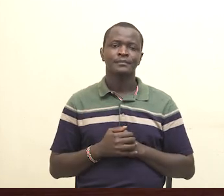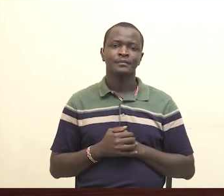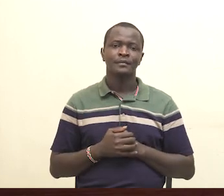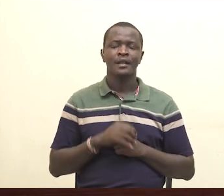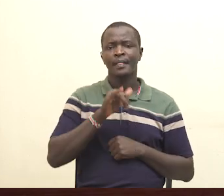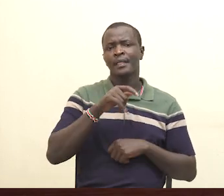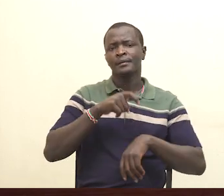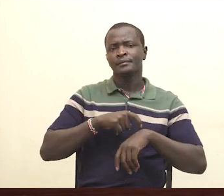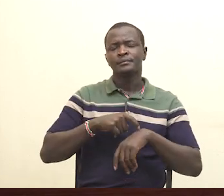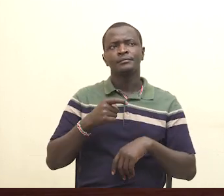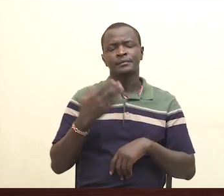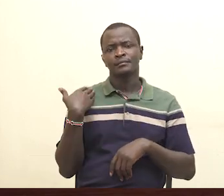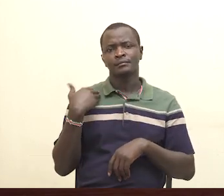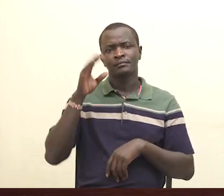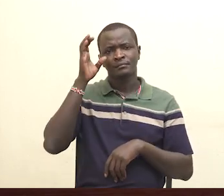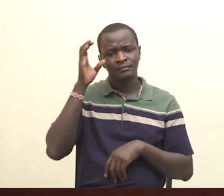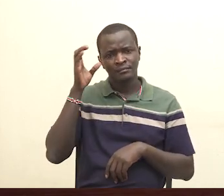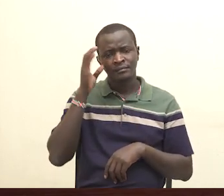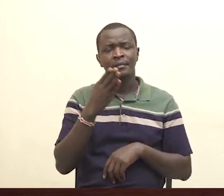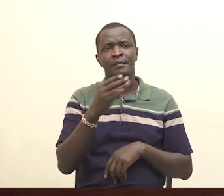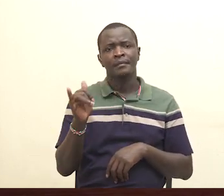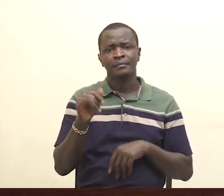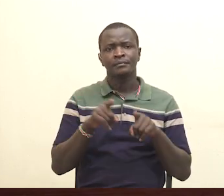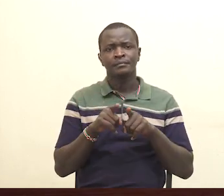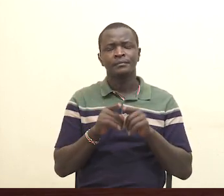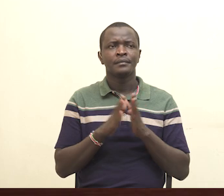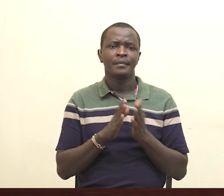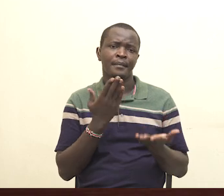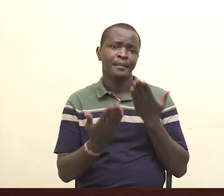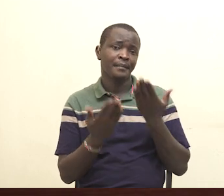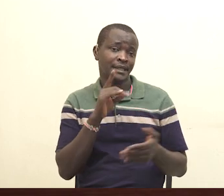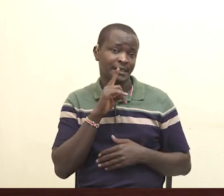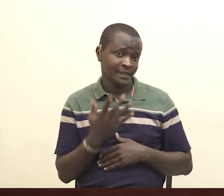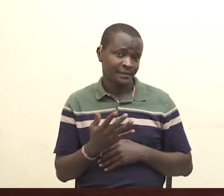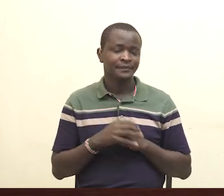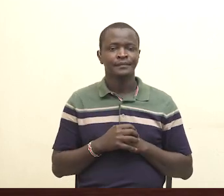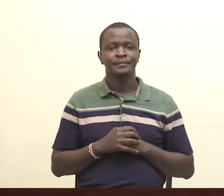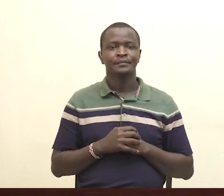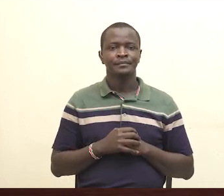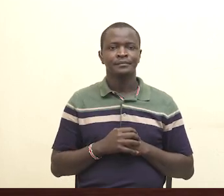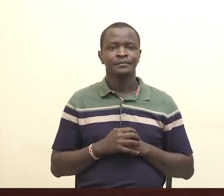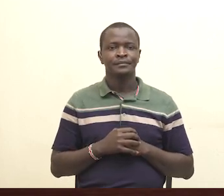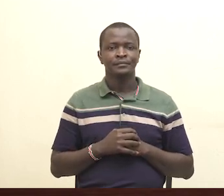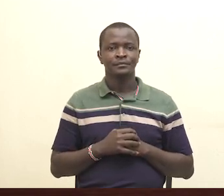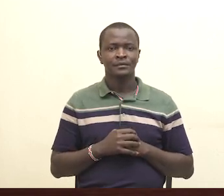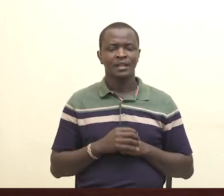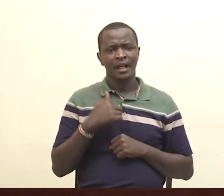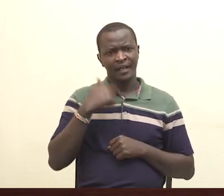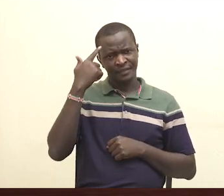having a disability that was caused by, I might